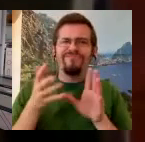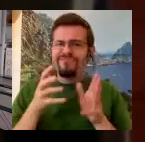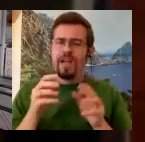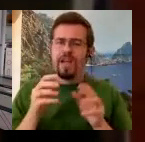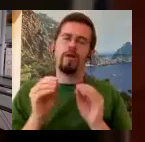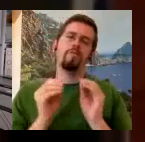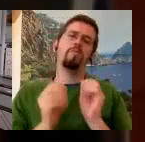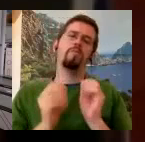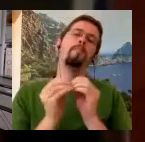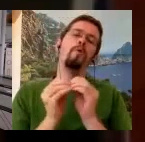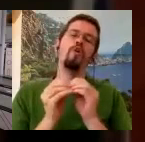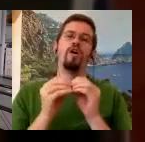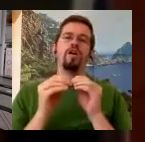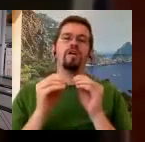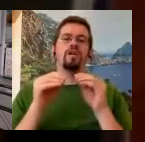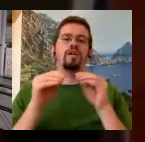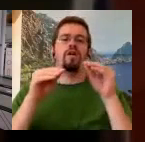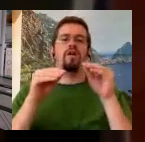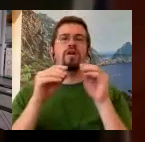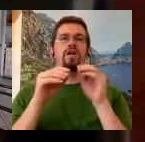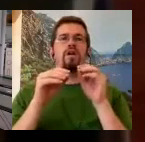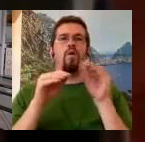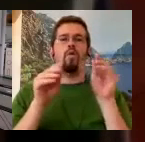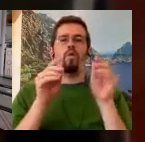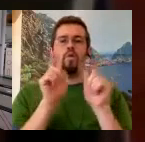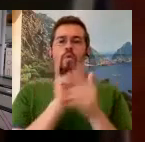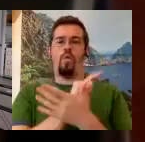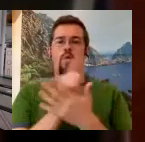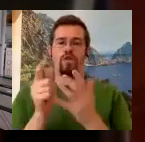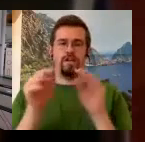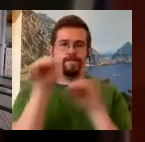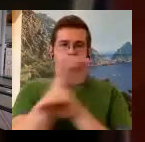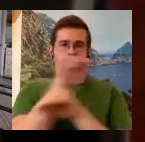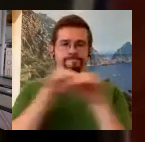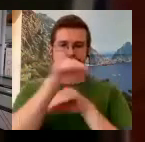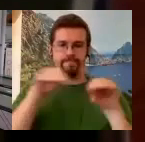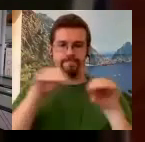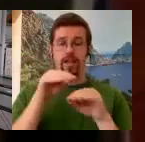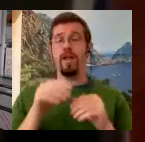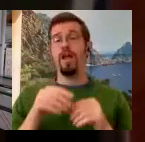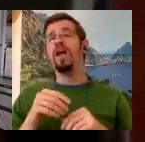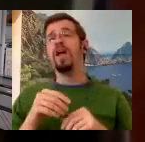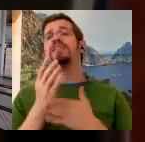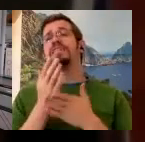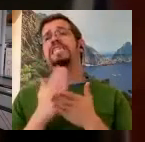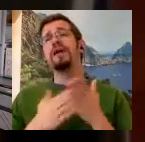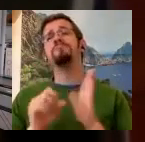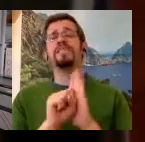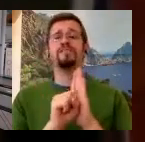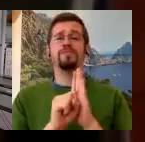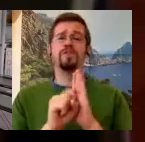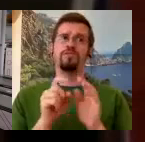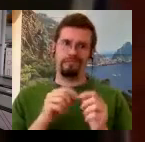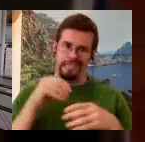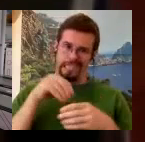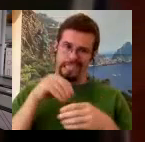was a few symbols that we really did switch around the internals of, but it was a lot more focused than just a